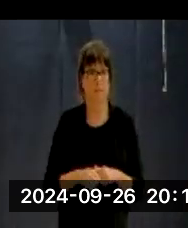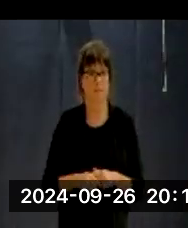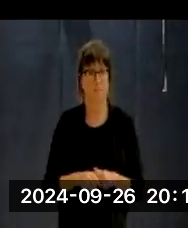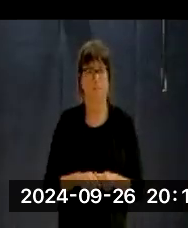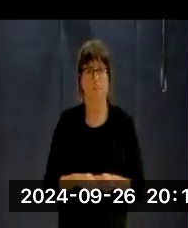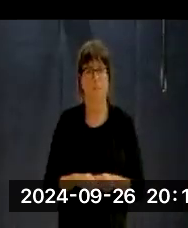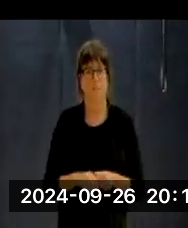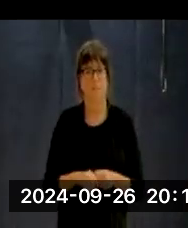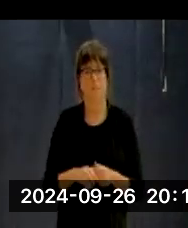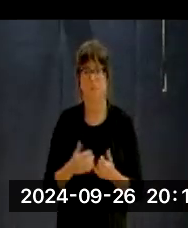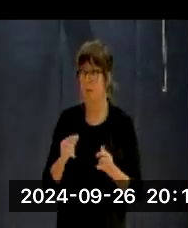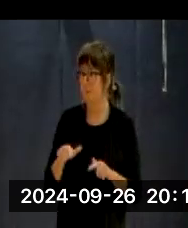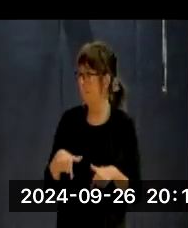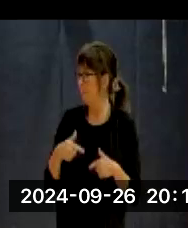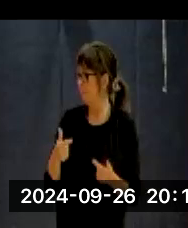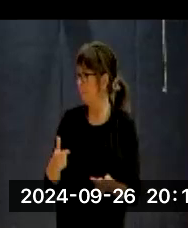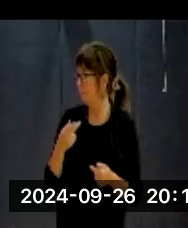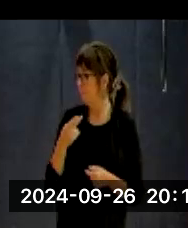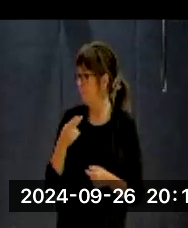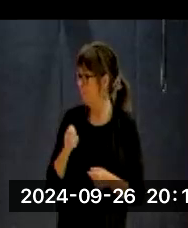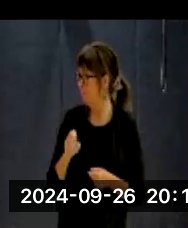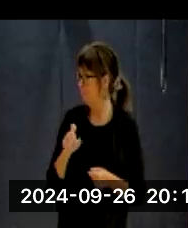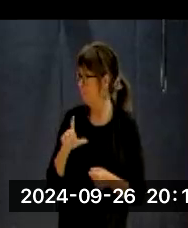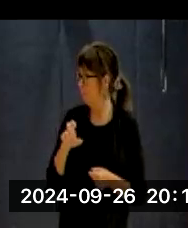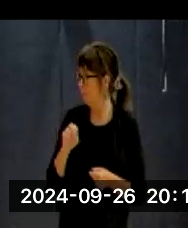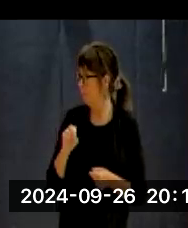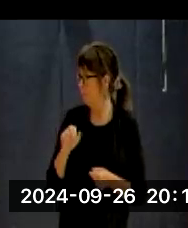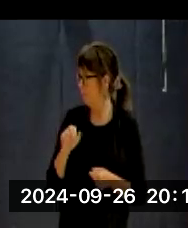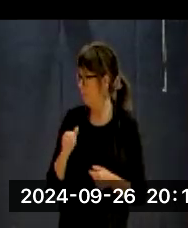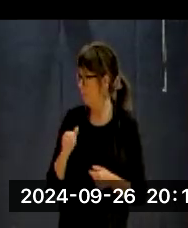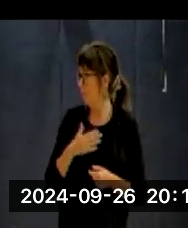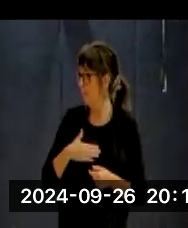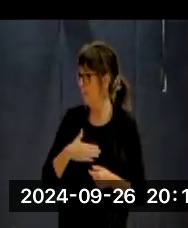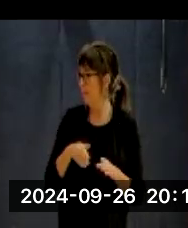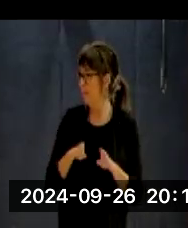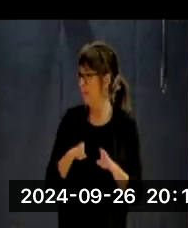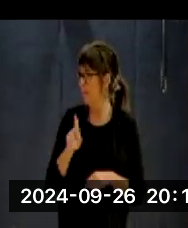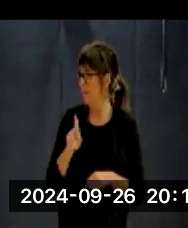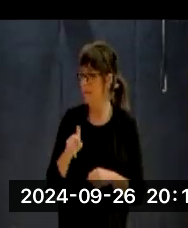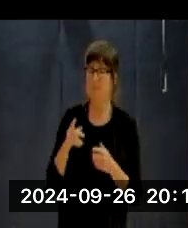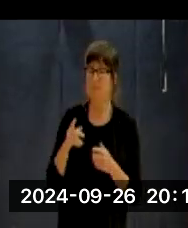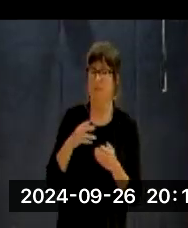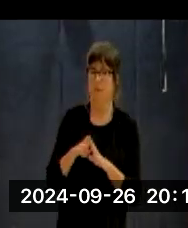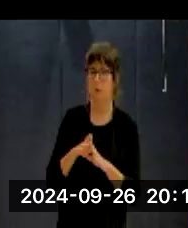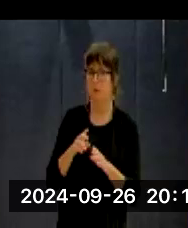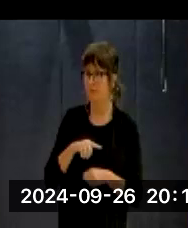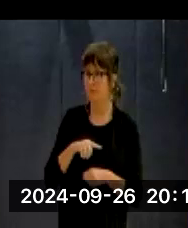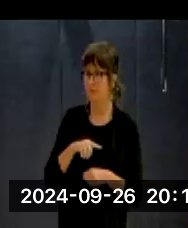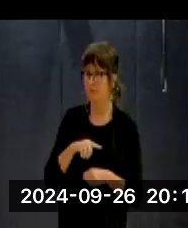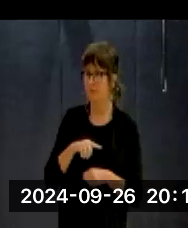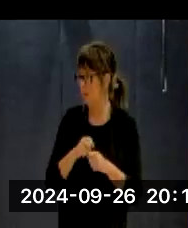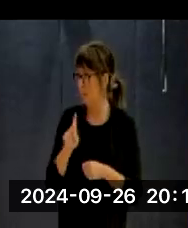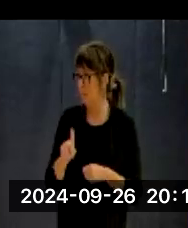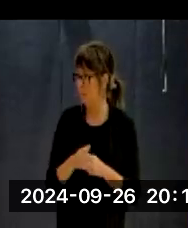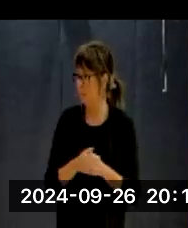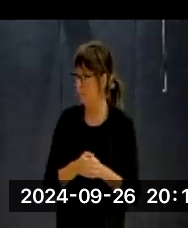let Helena, I'm going to let you kind of close and adjourn us. Yes. Oops. Yes. Am